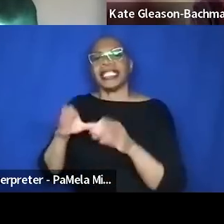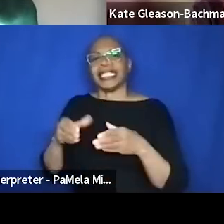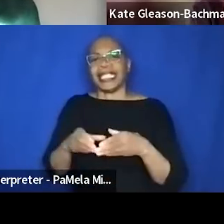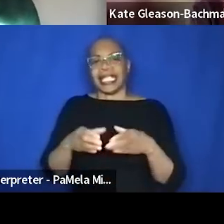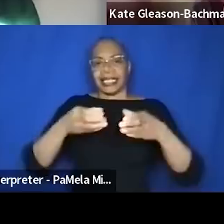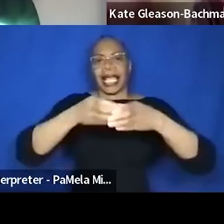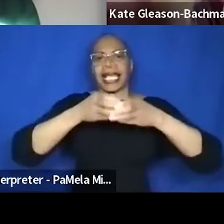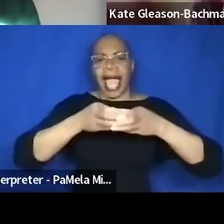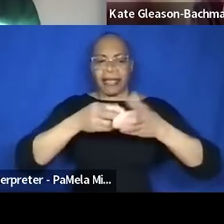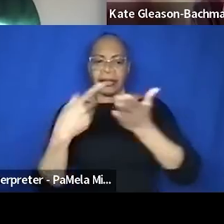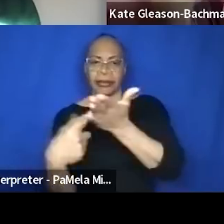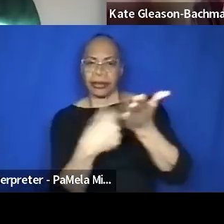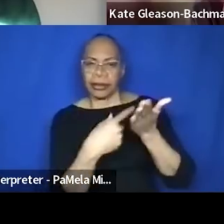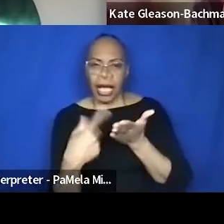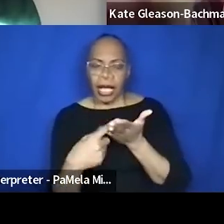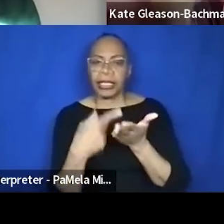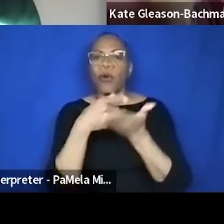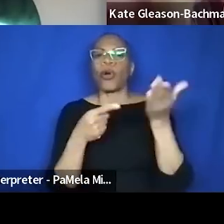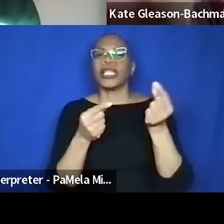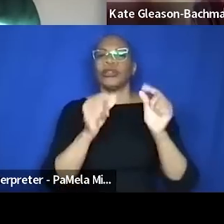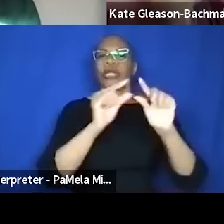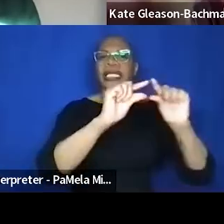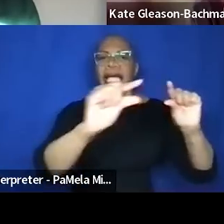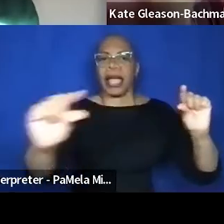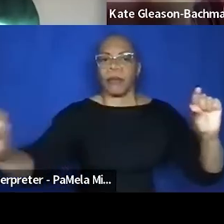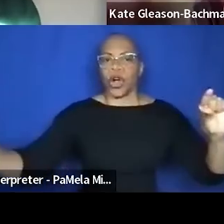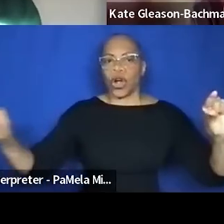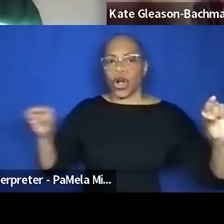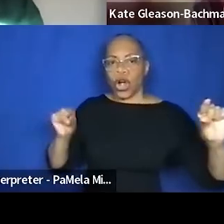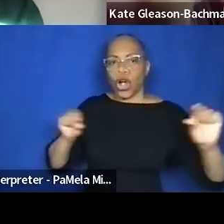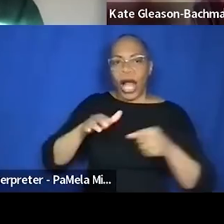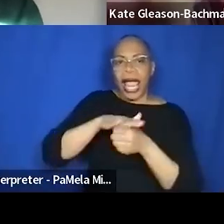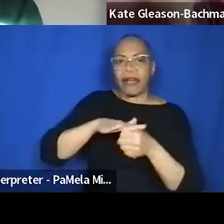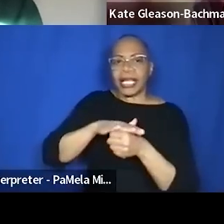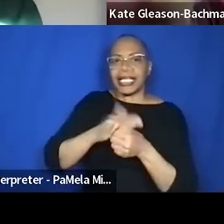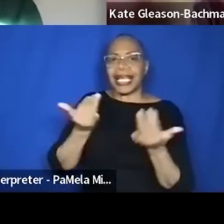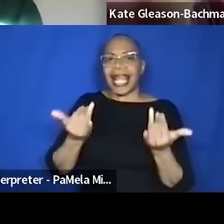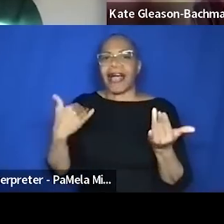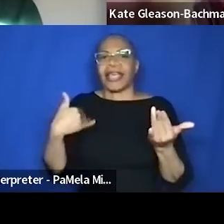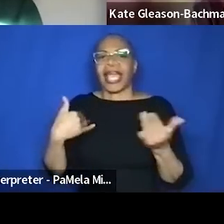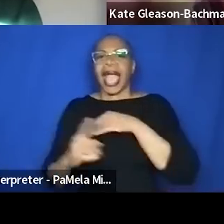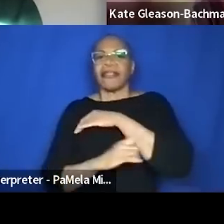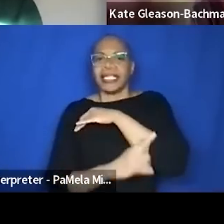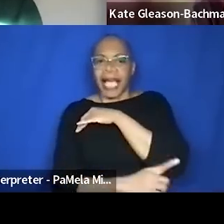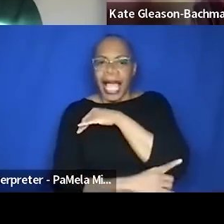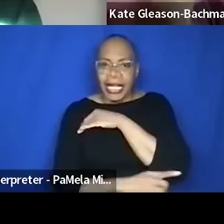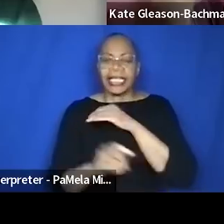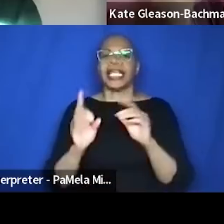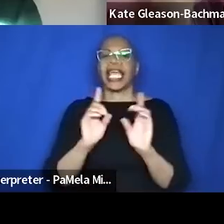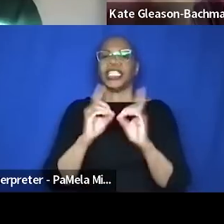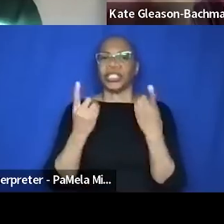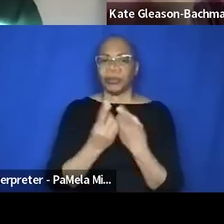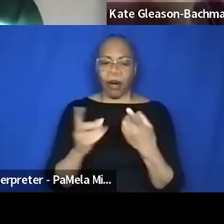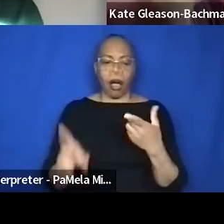start taping off areas and bringing in the sanitation and the police and everybody else. And then they will